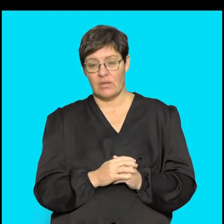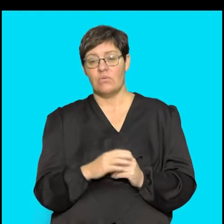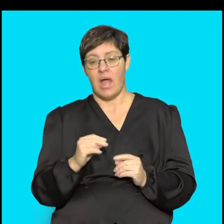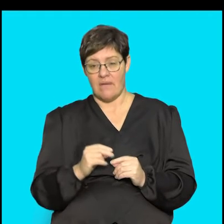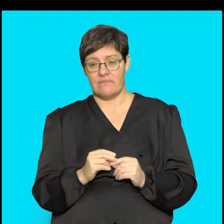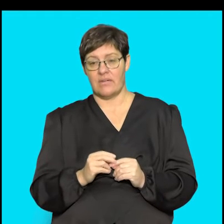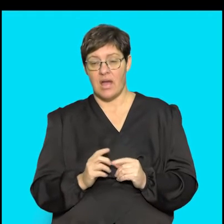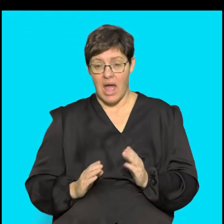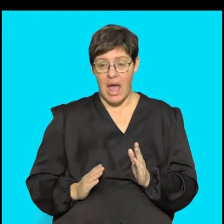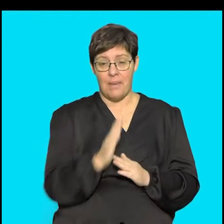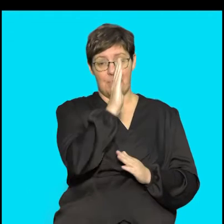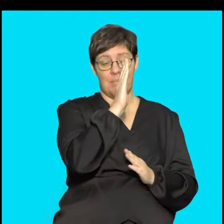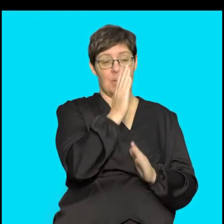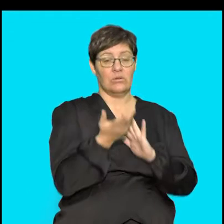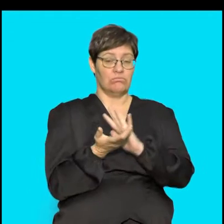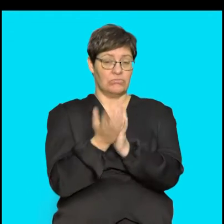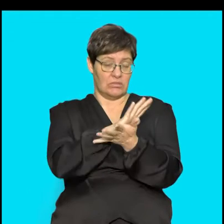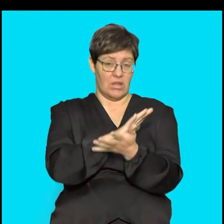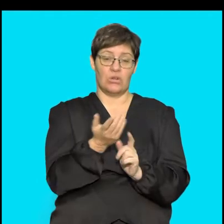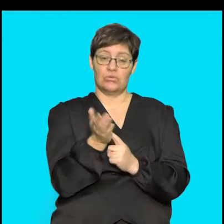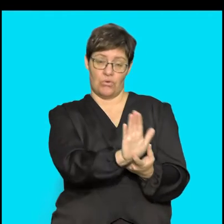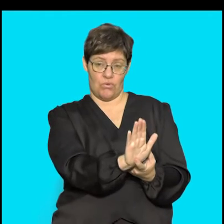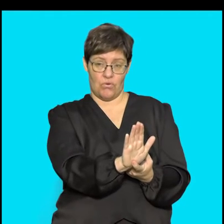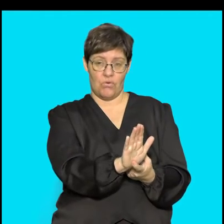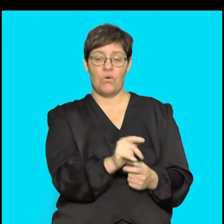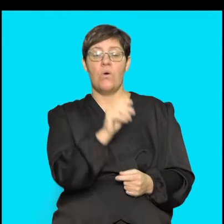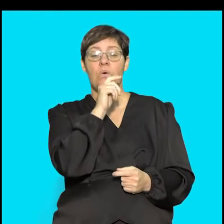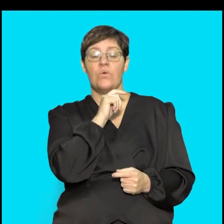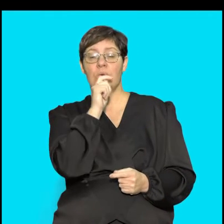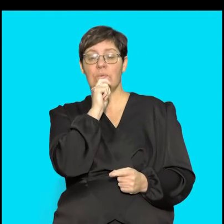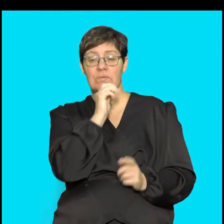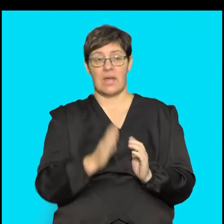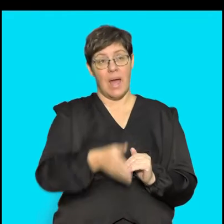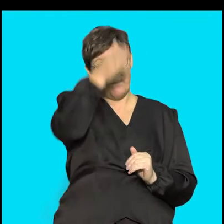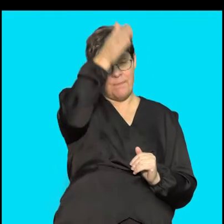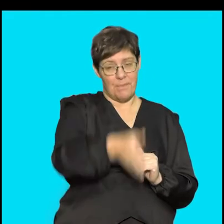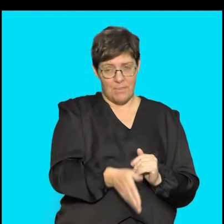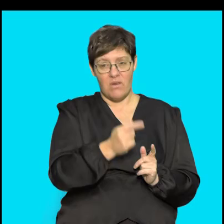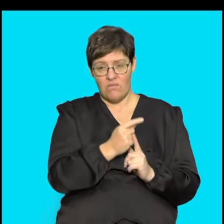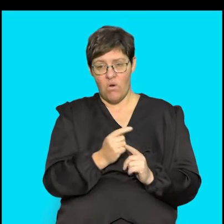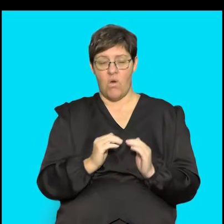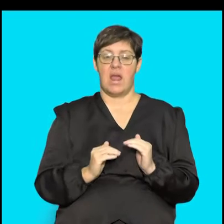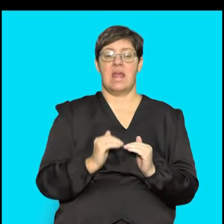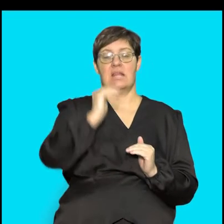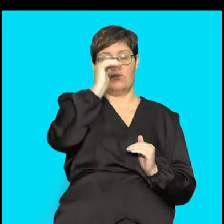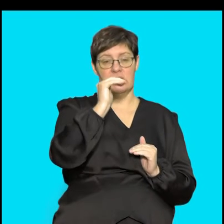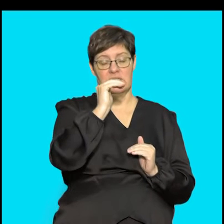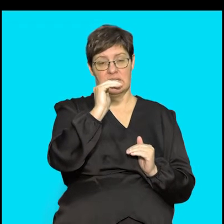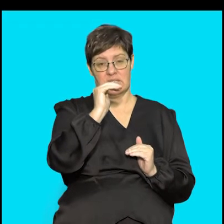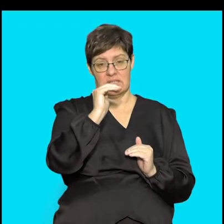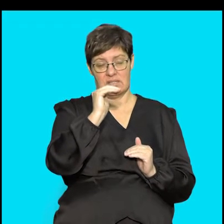a vertical line up to show the disturbance, and we use a vertical line up for an increase